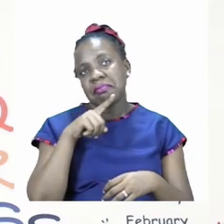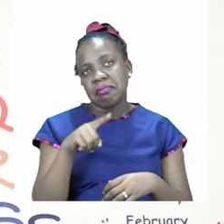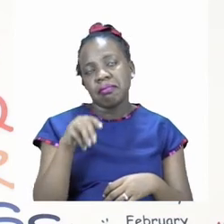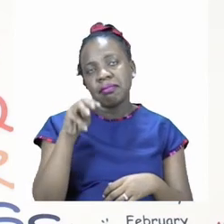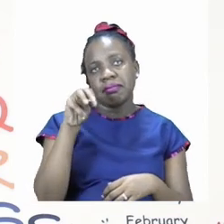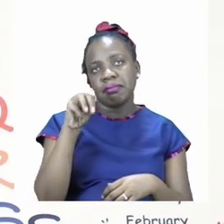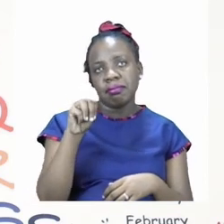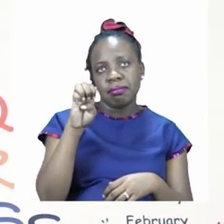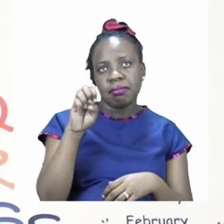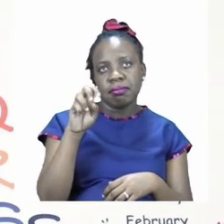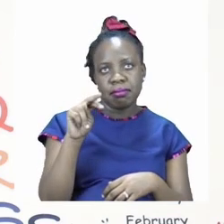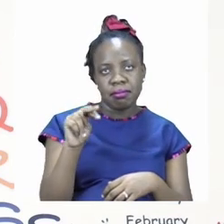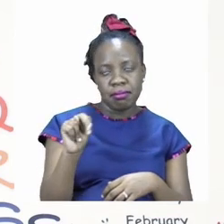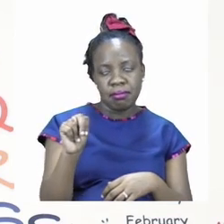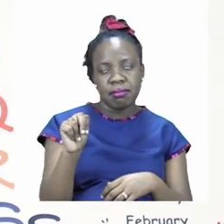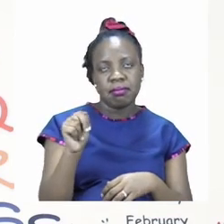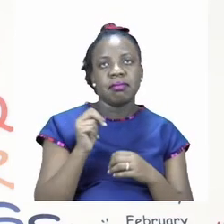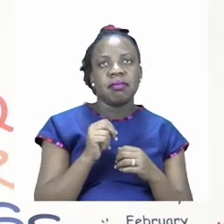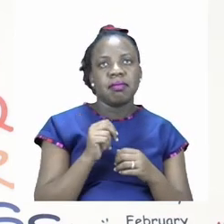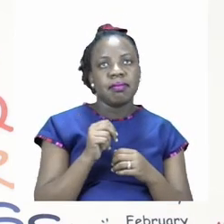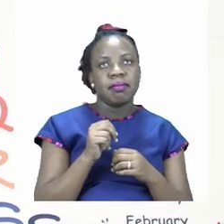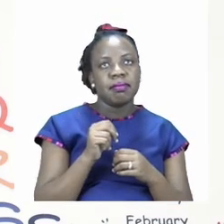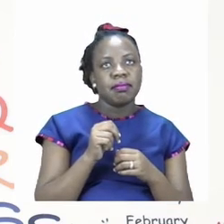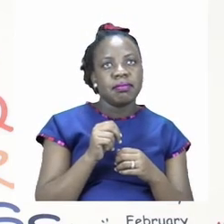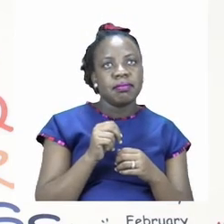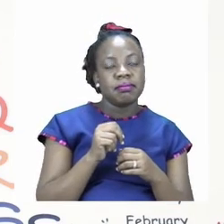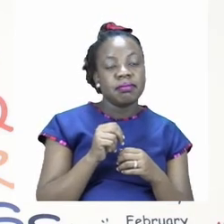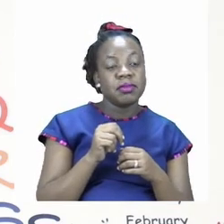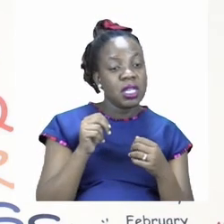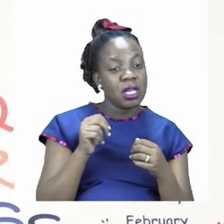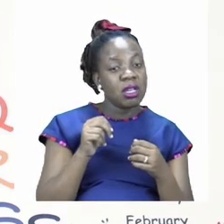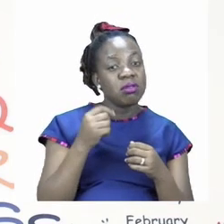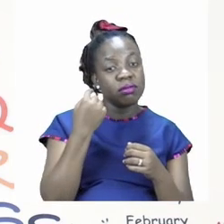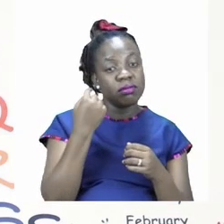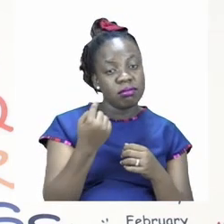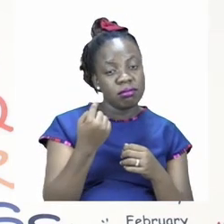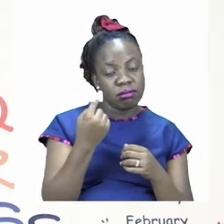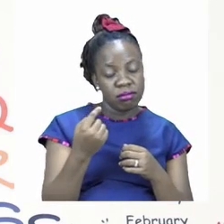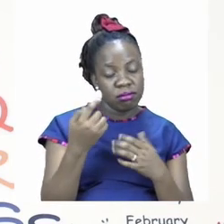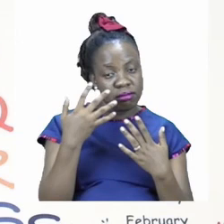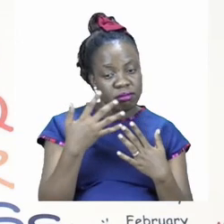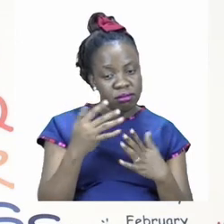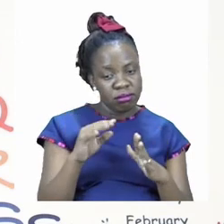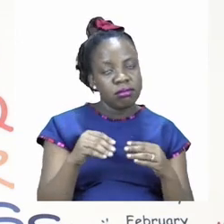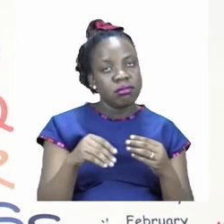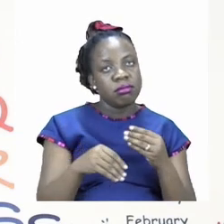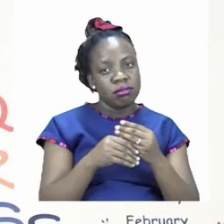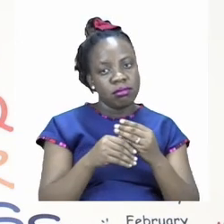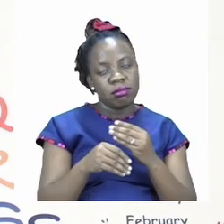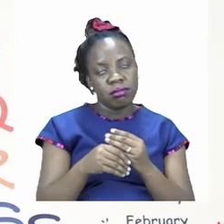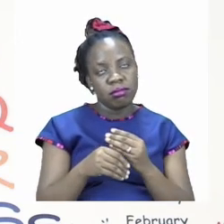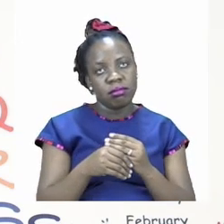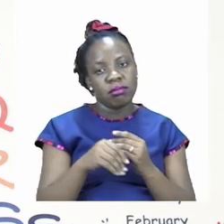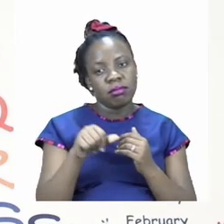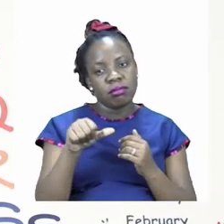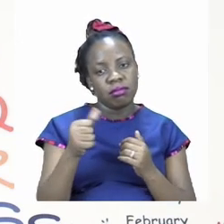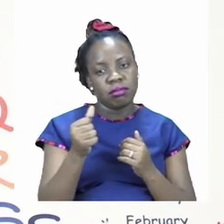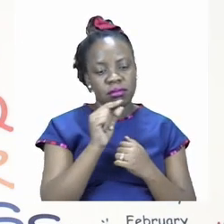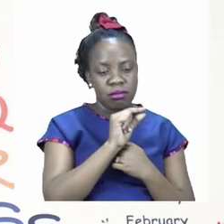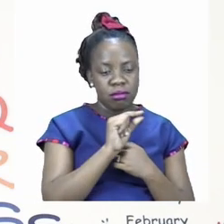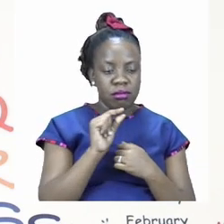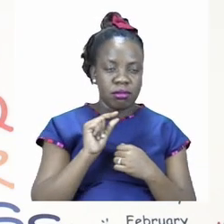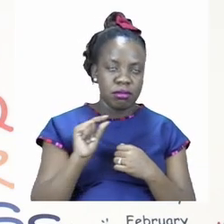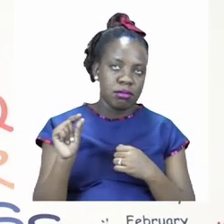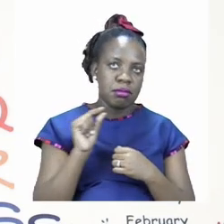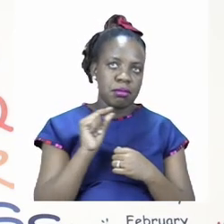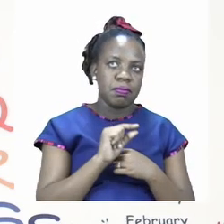So I'm sure you can go ahead and finish the first part of your exercise by yourselves. Let's now take a look at the second part of the